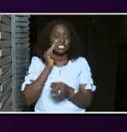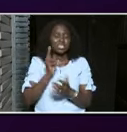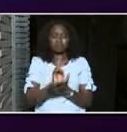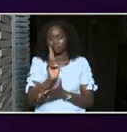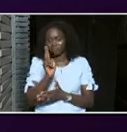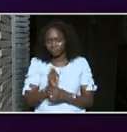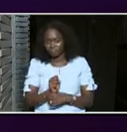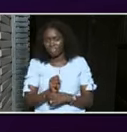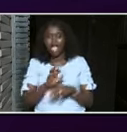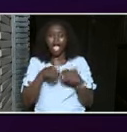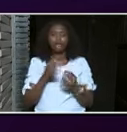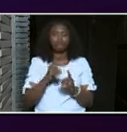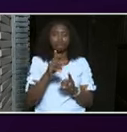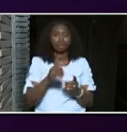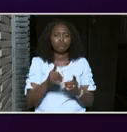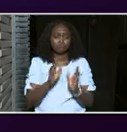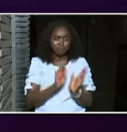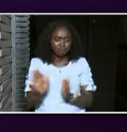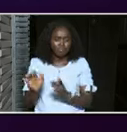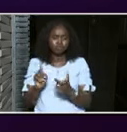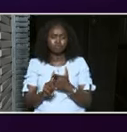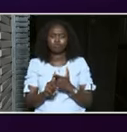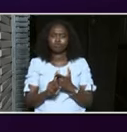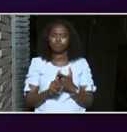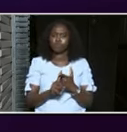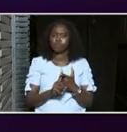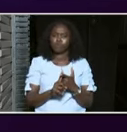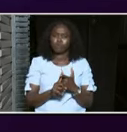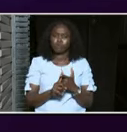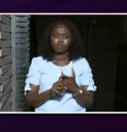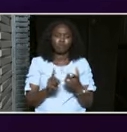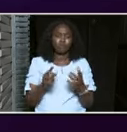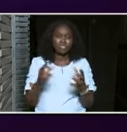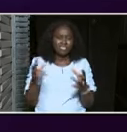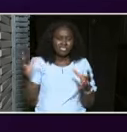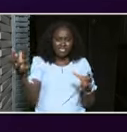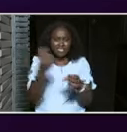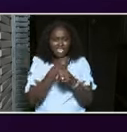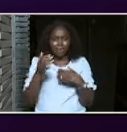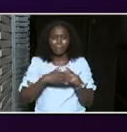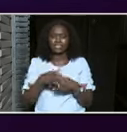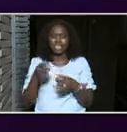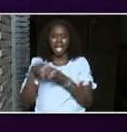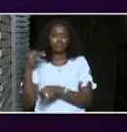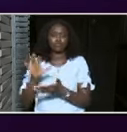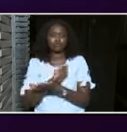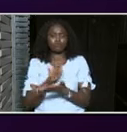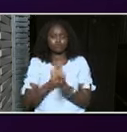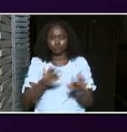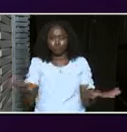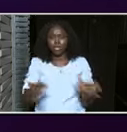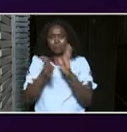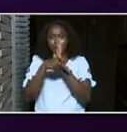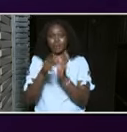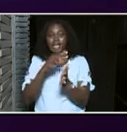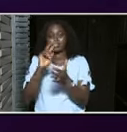to boost and take away the out of school, to take back the out of school children, that's primary, secondary, because they are